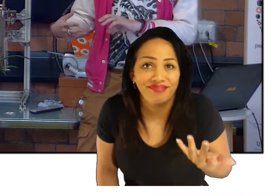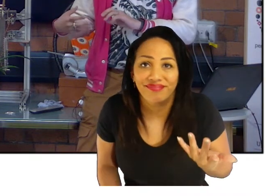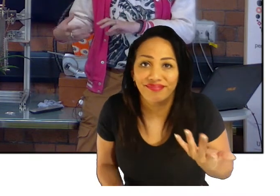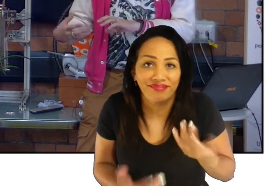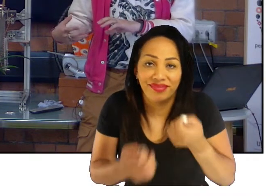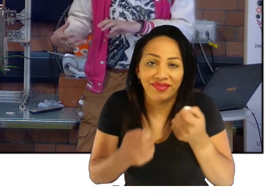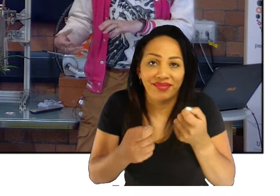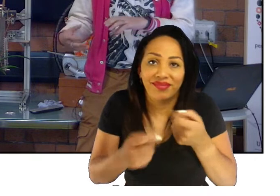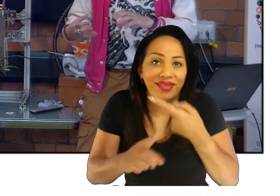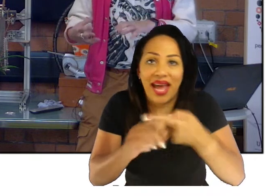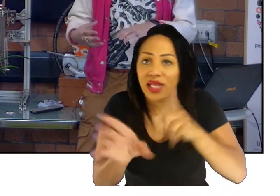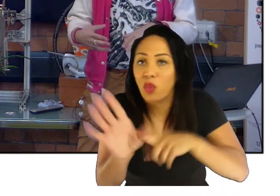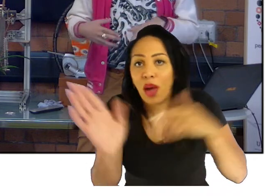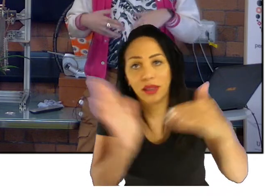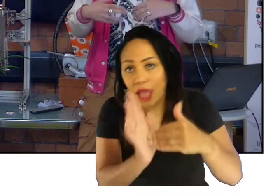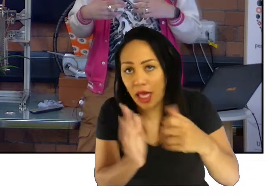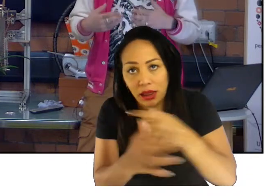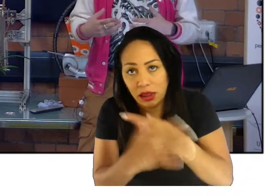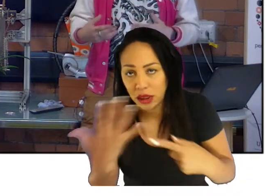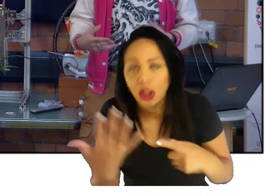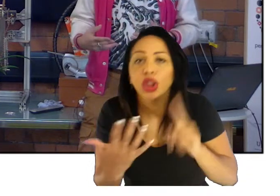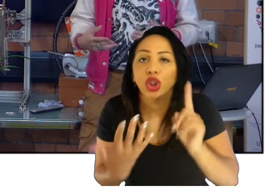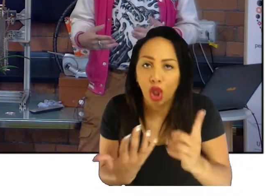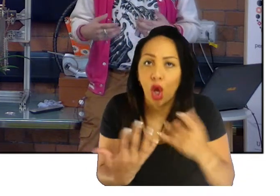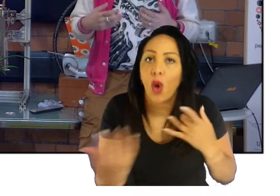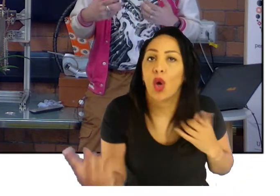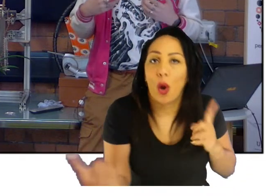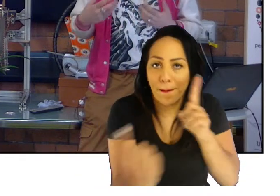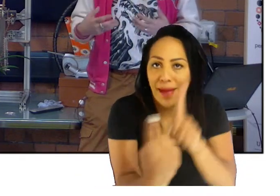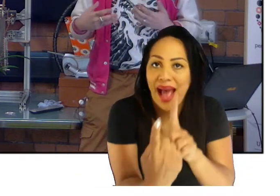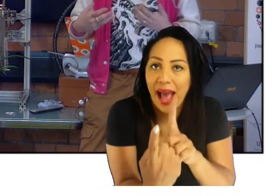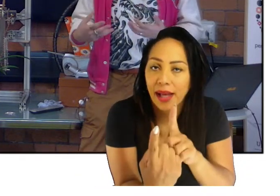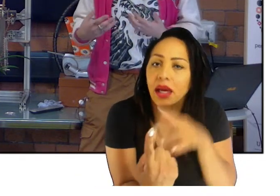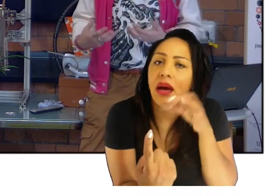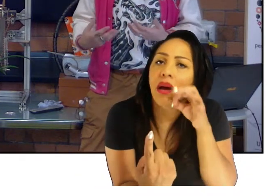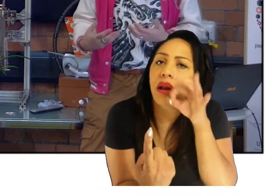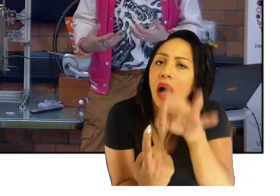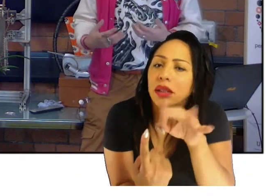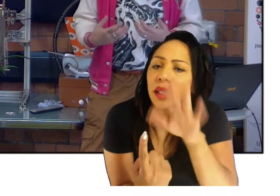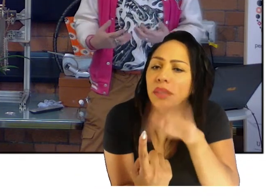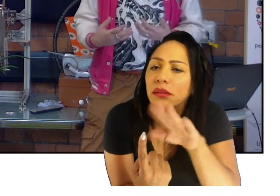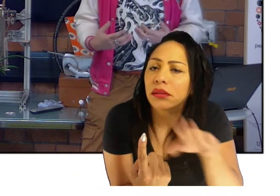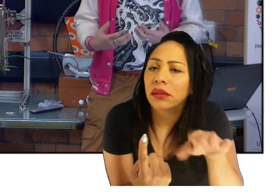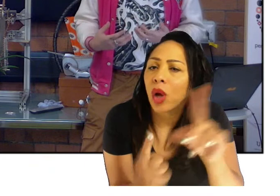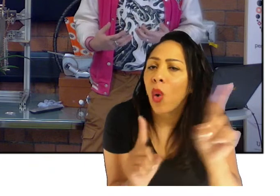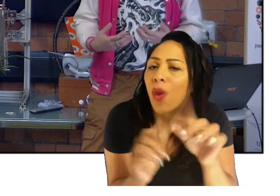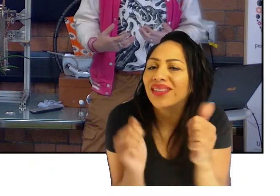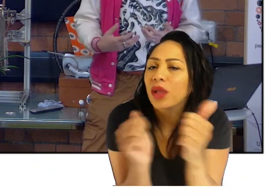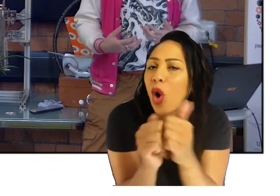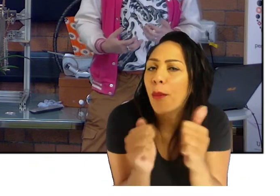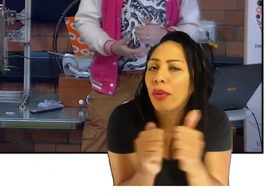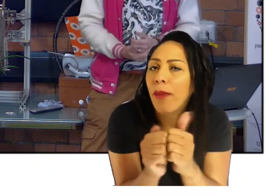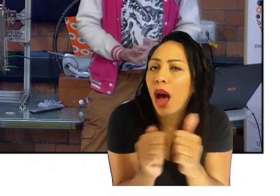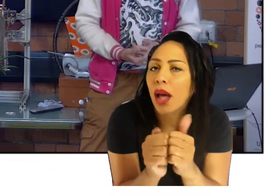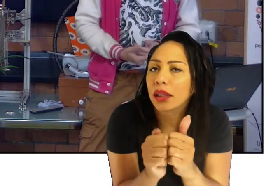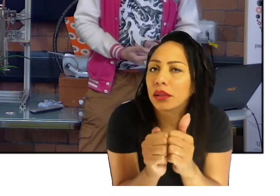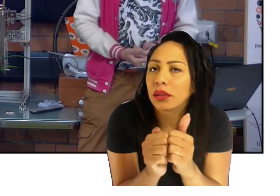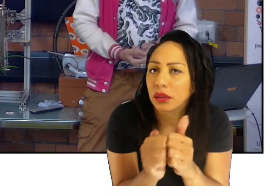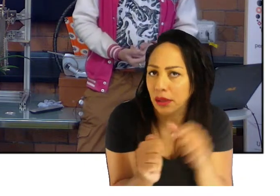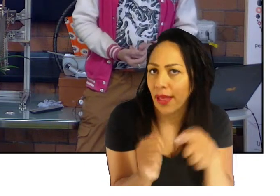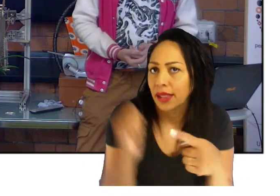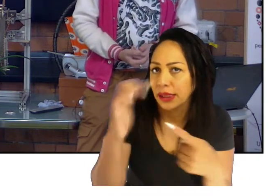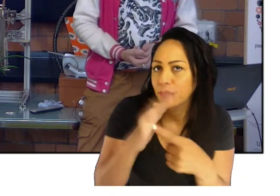And so going back and seeing what some form of compromise might look like.